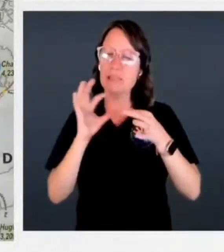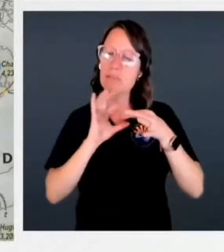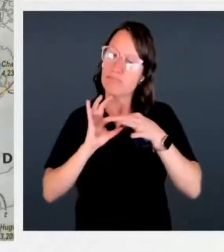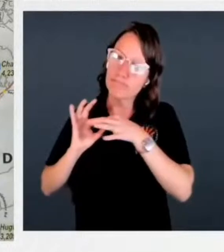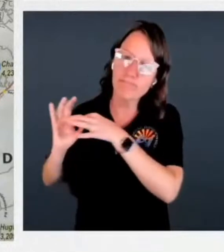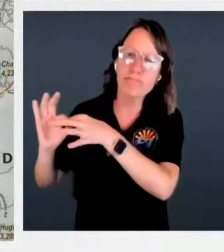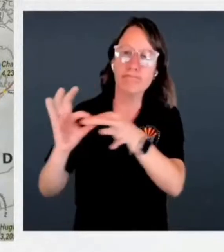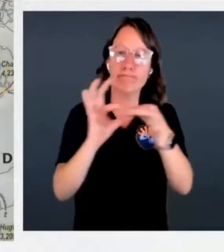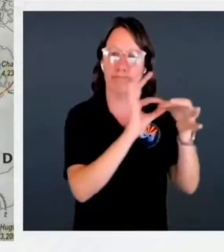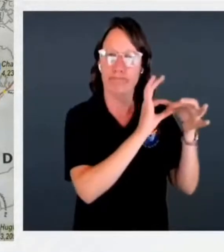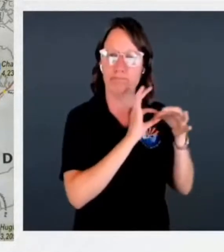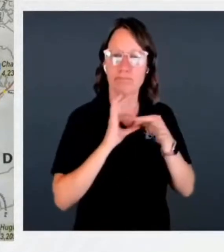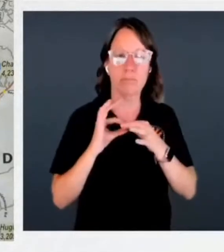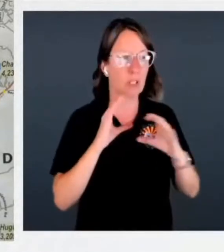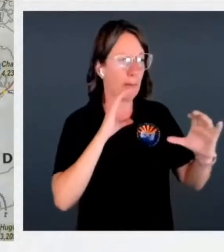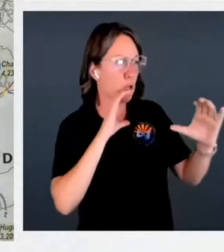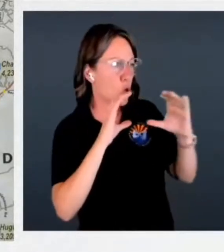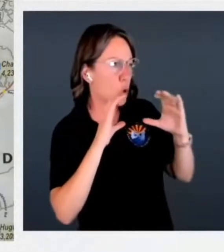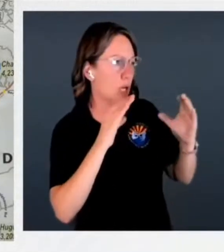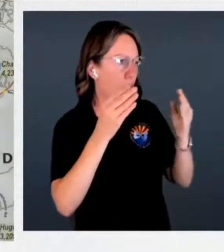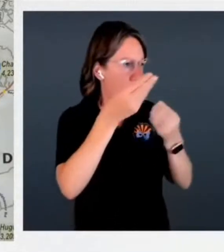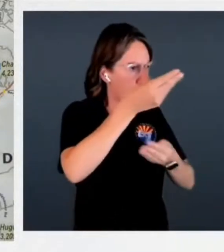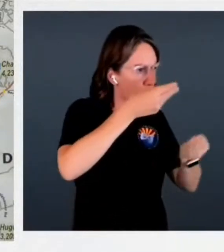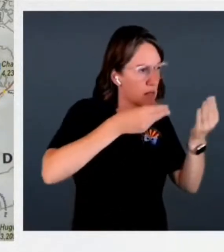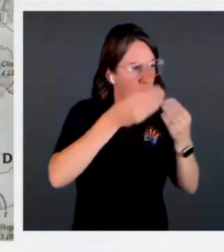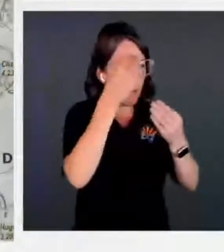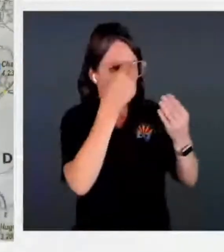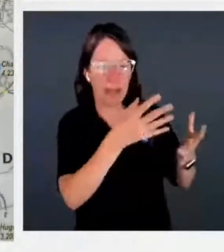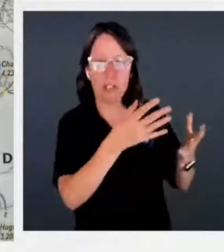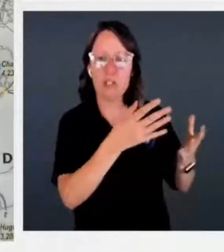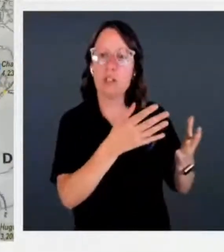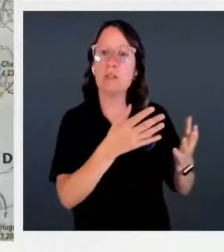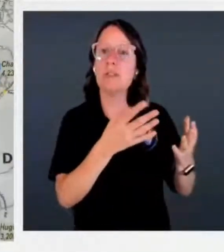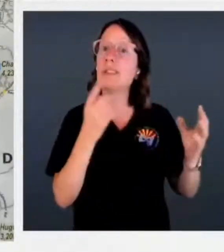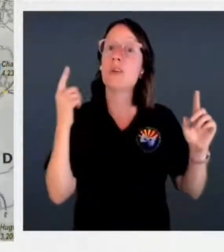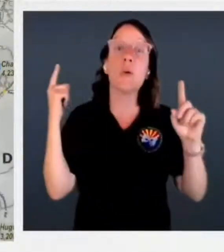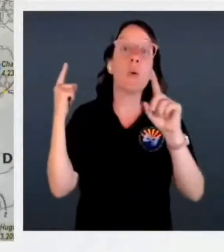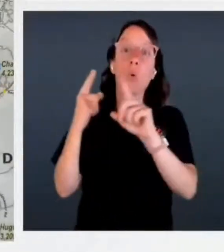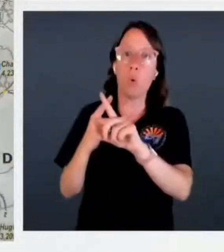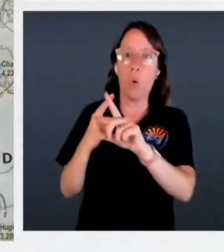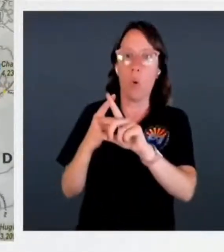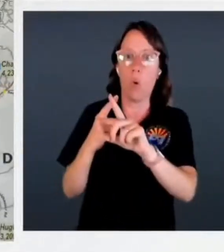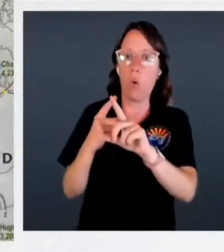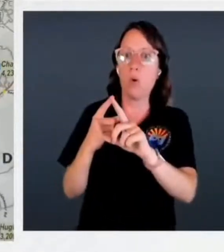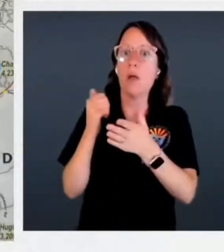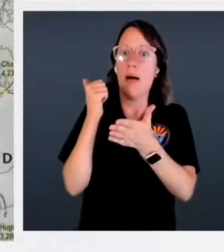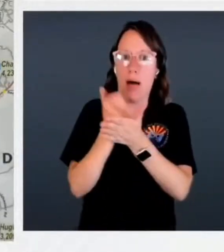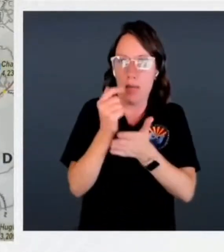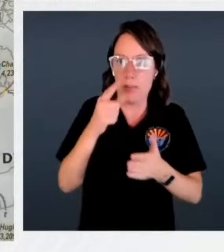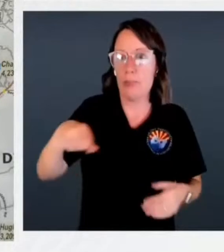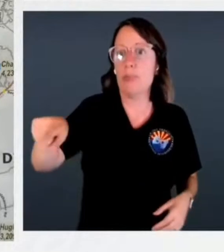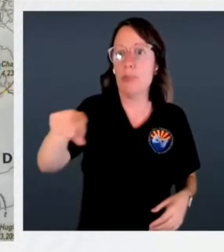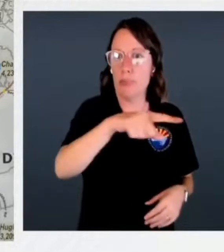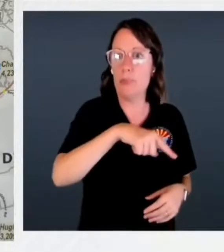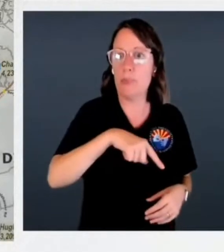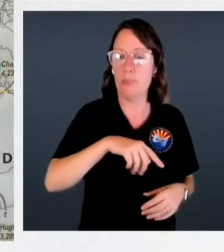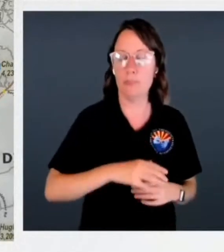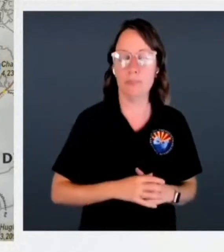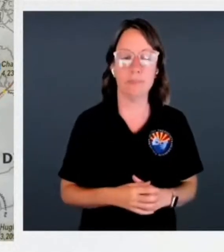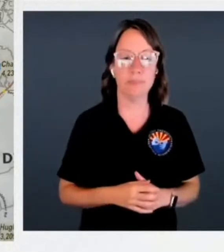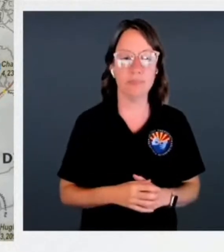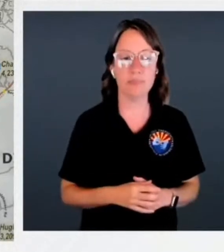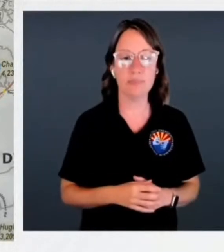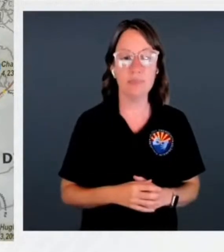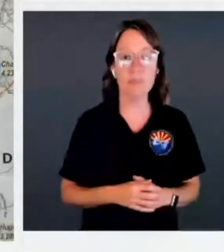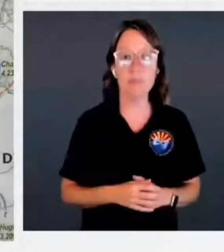that we have your best interests in mind during this challenging time.